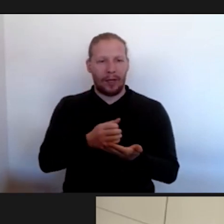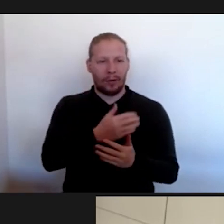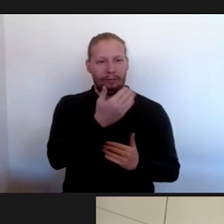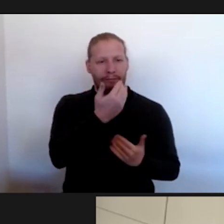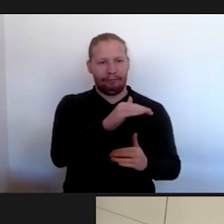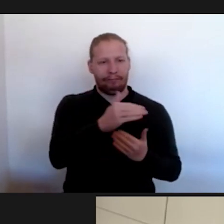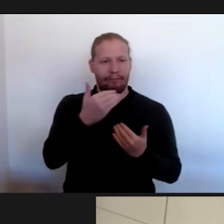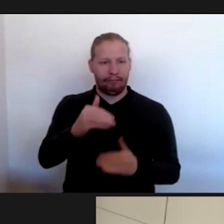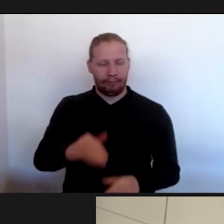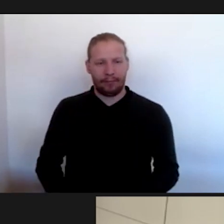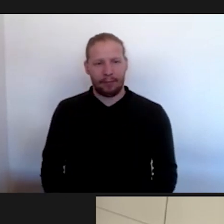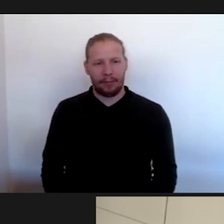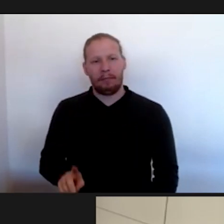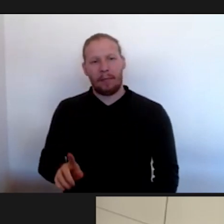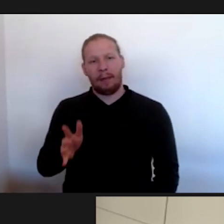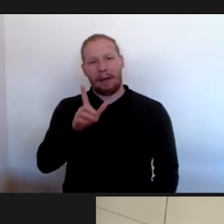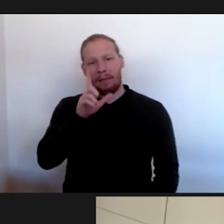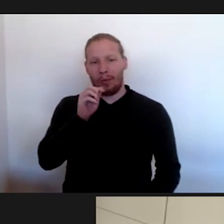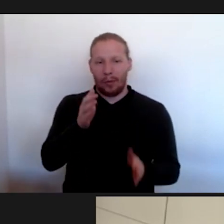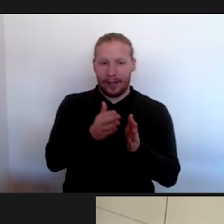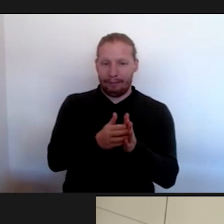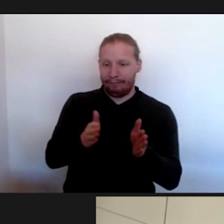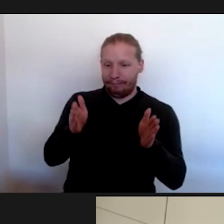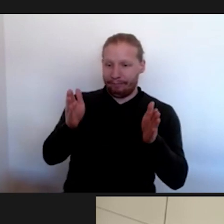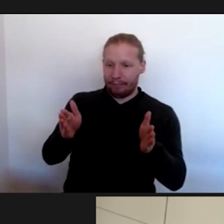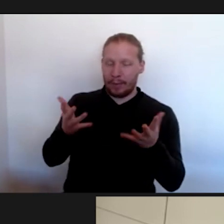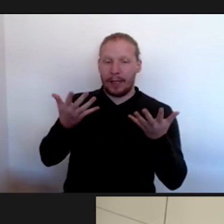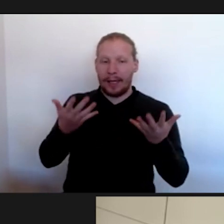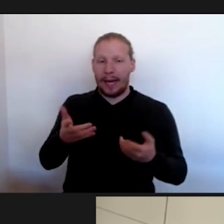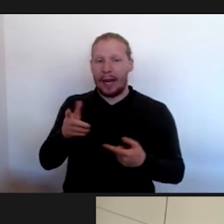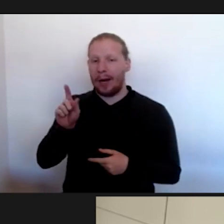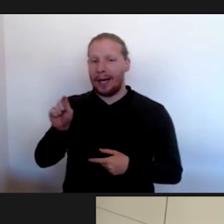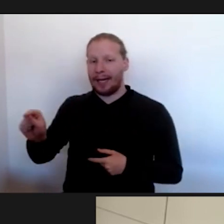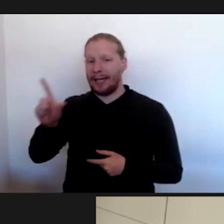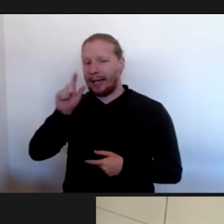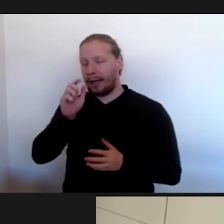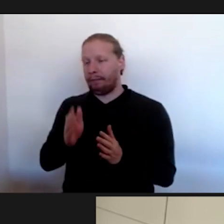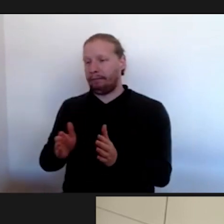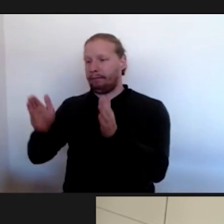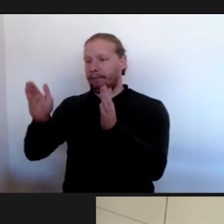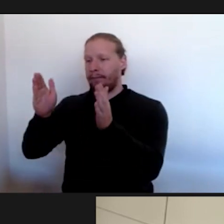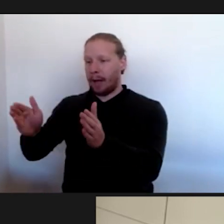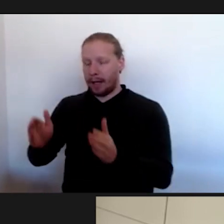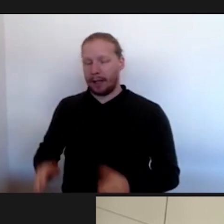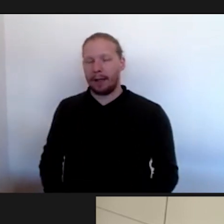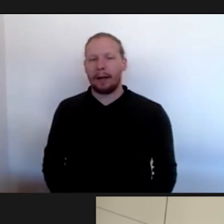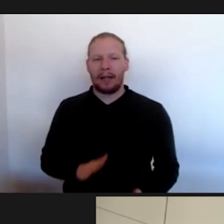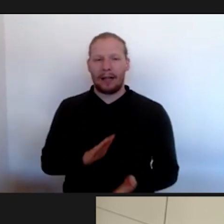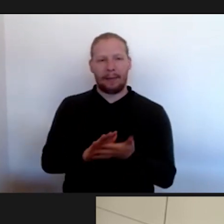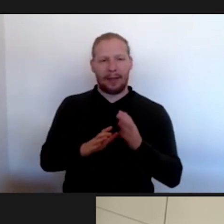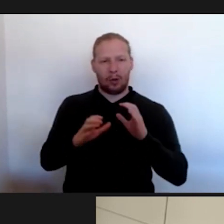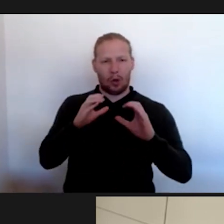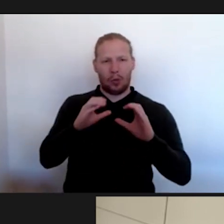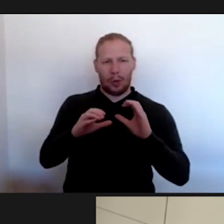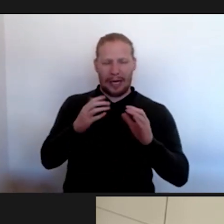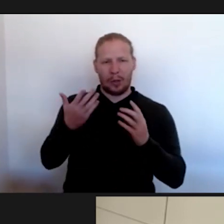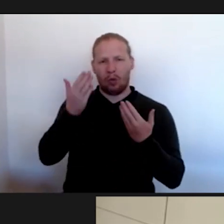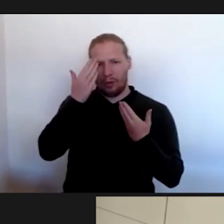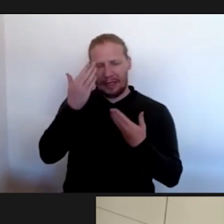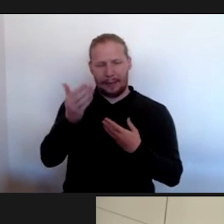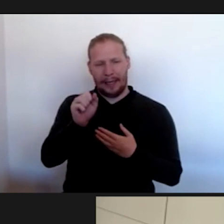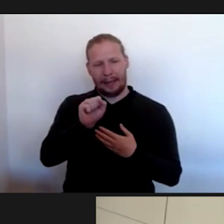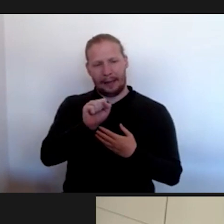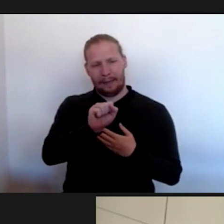However, maybe we could do this now, and later we might come back in and do another part. So just having that communication, respecting people's